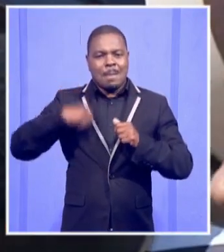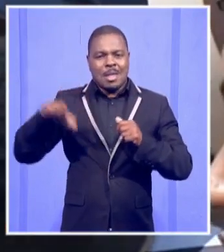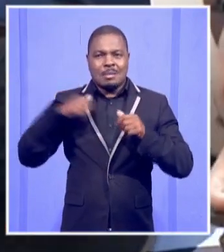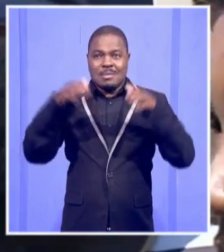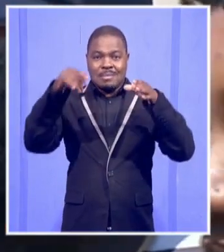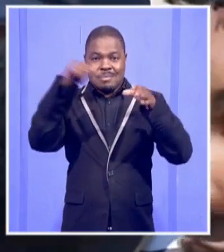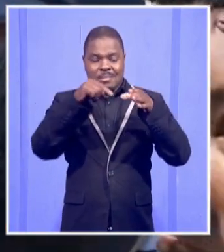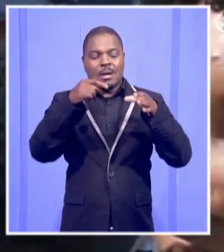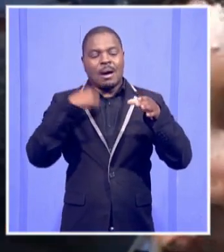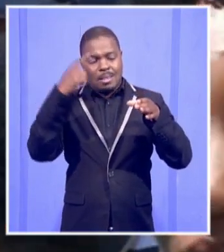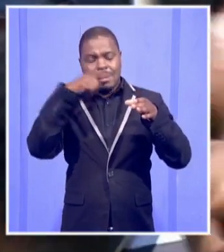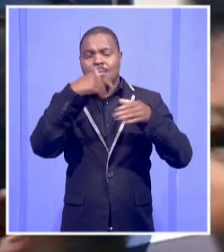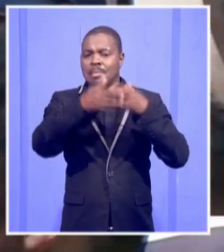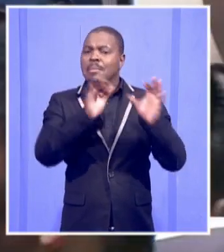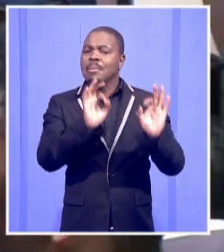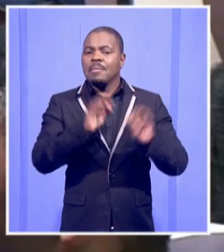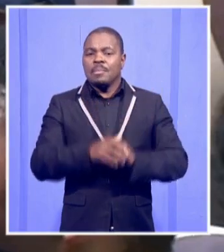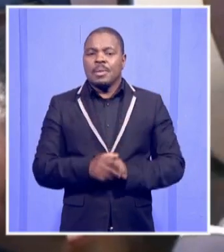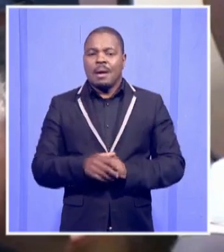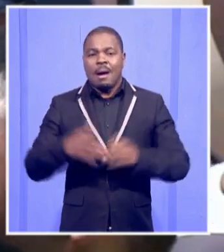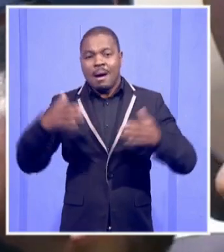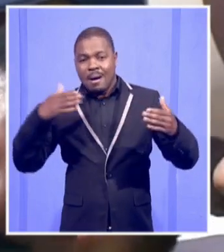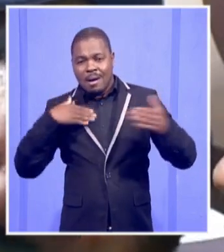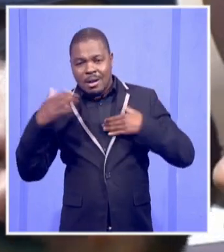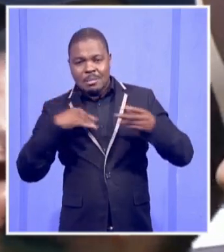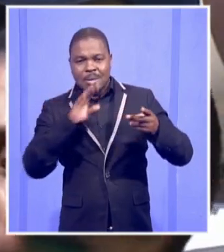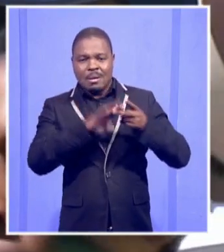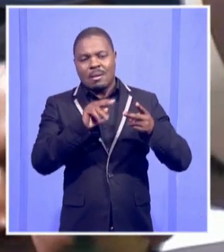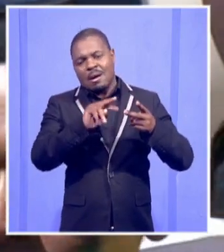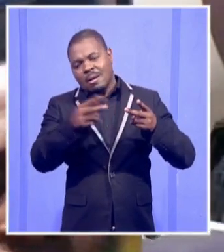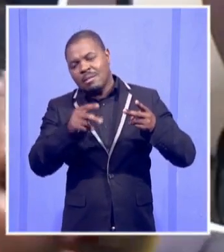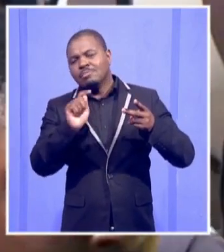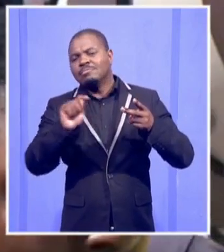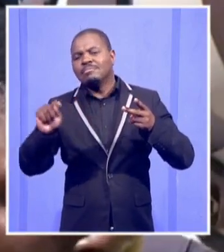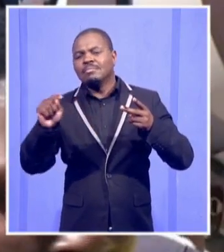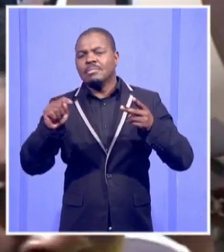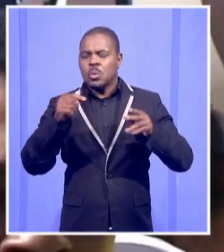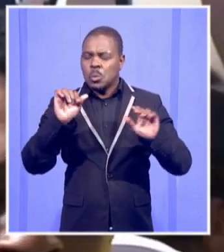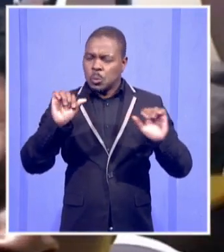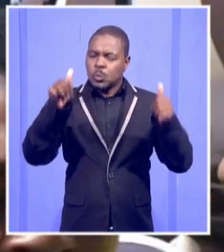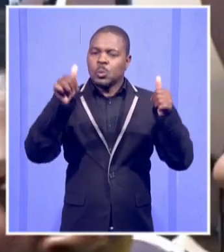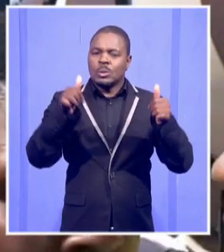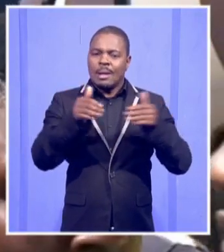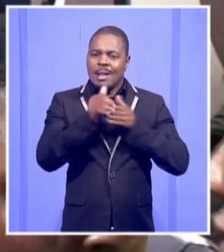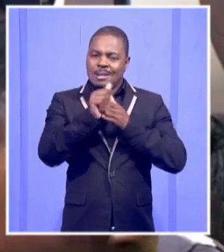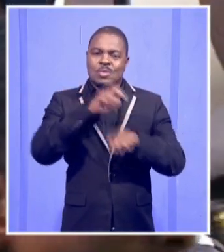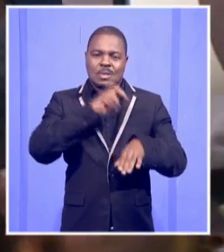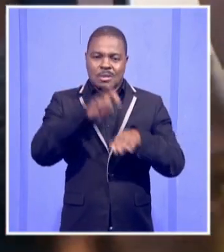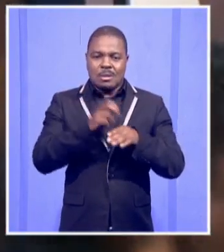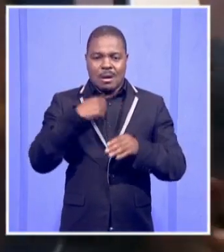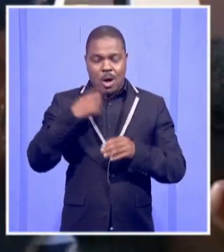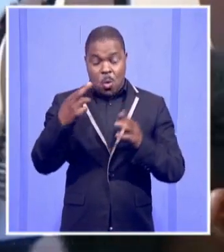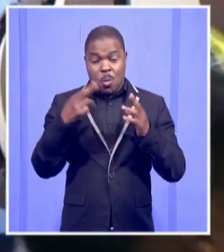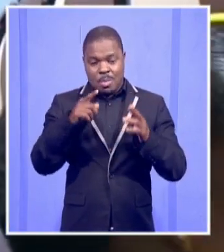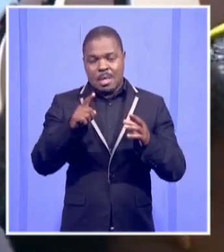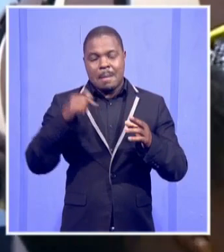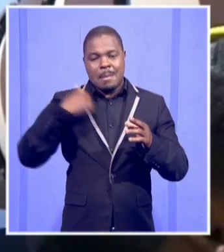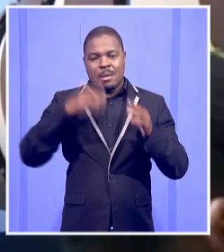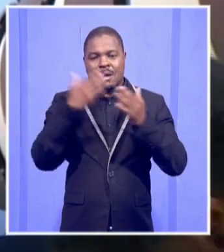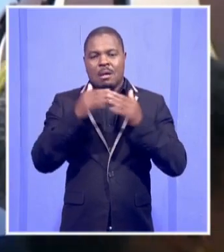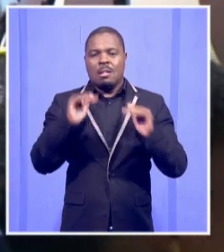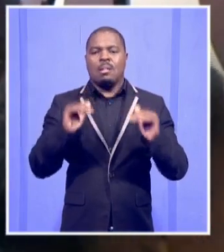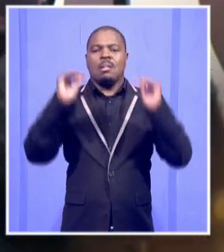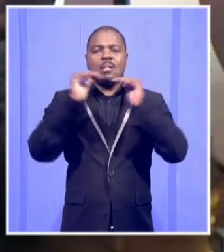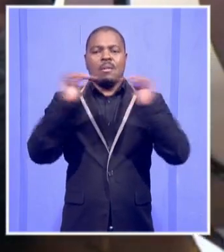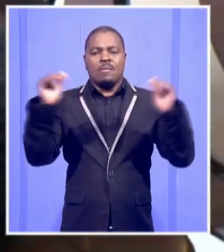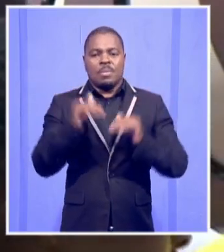being dealt with, both administratively and otherwise. And I'm sure we'll take this municipality to another level once those issues